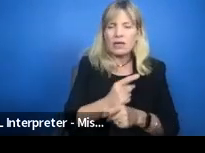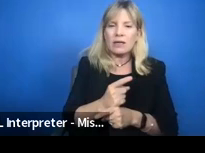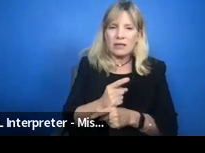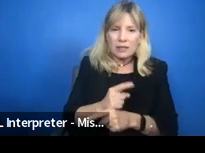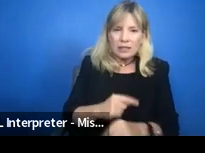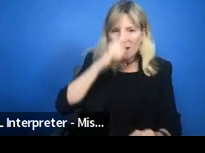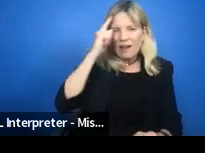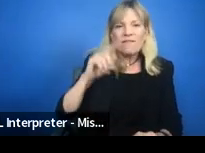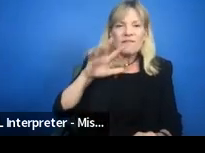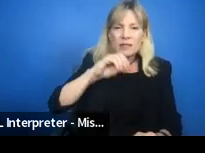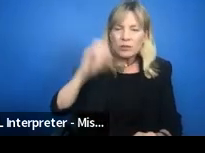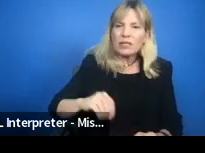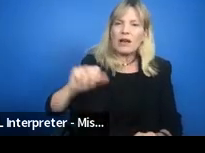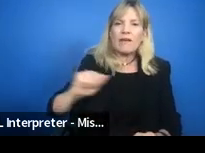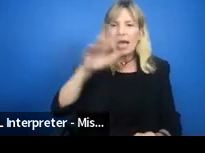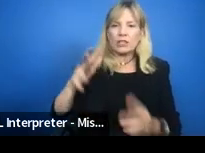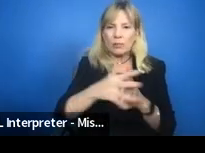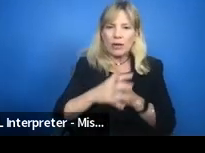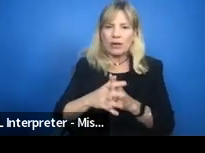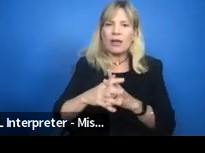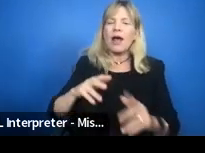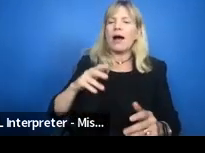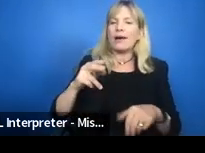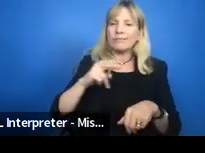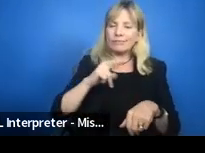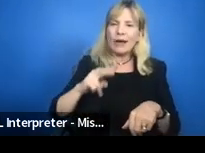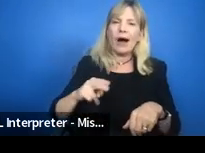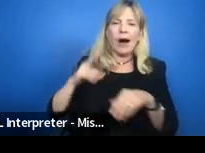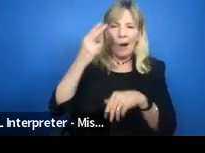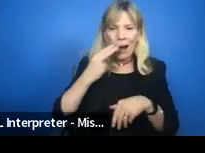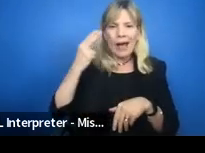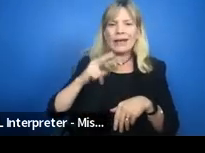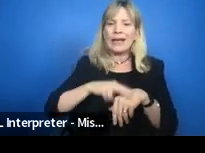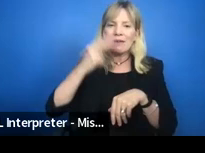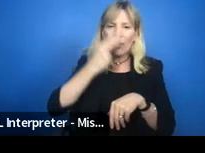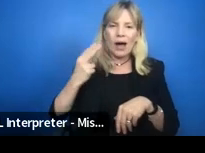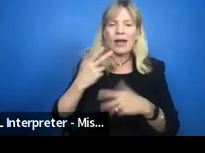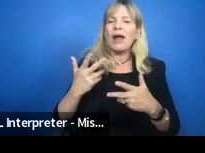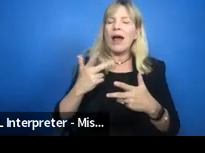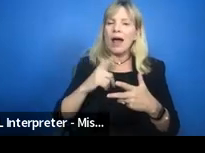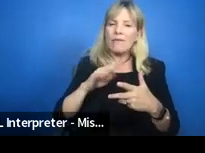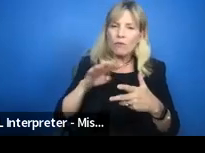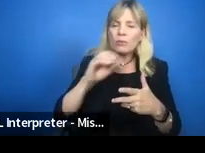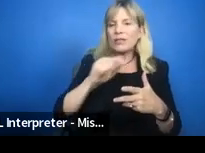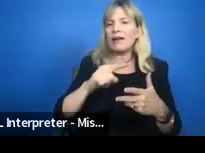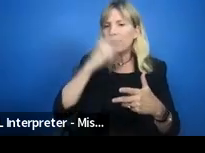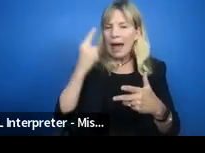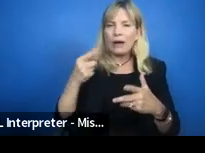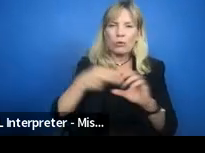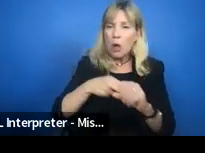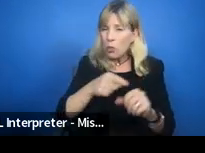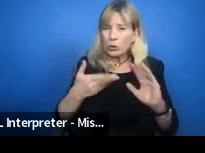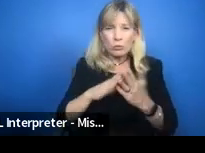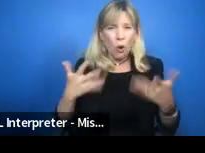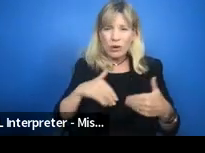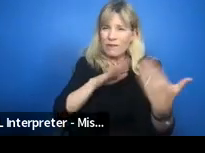Native Hawaiian, and Pacific Islanders will incorrectly lose coverage. 40% of Black enrollees. So these are communities that already